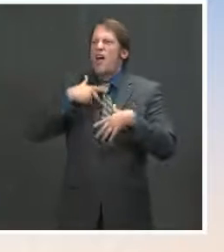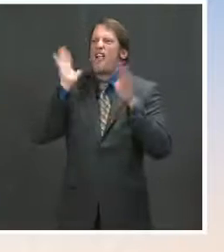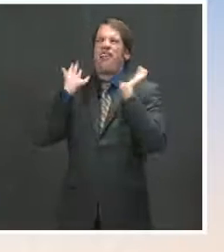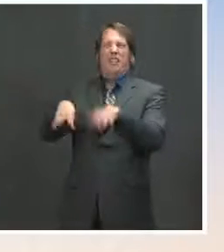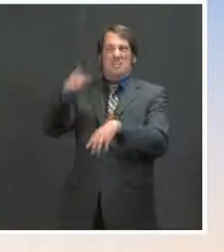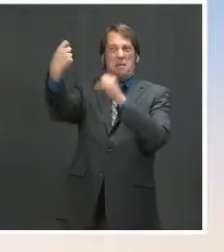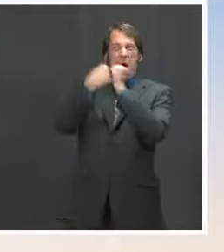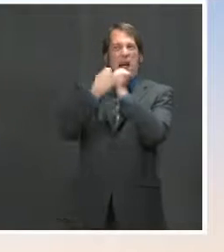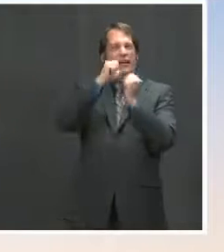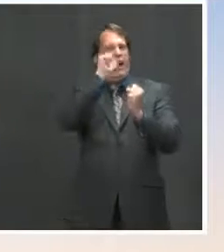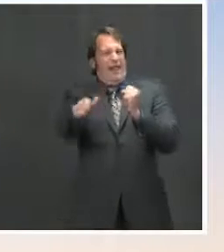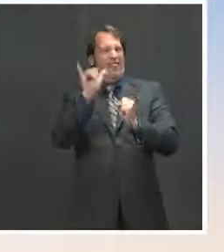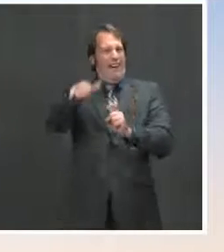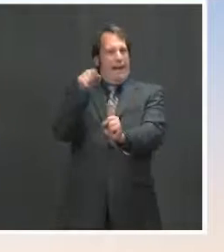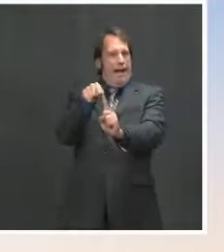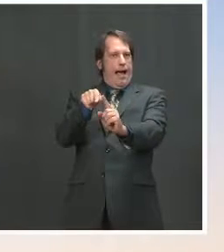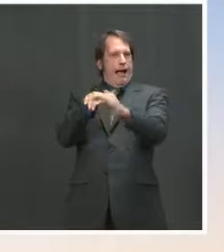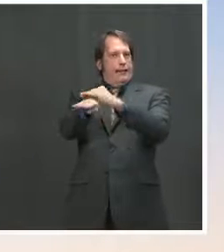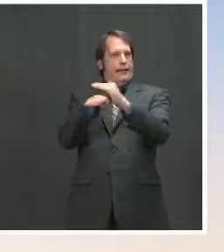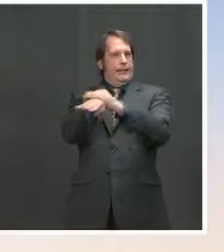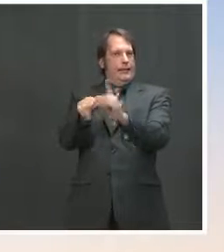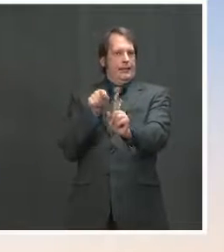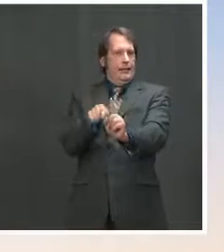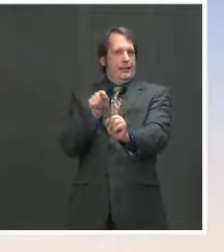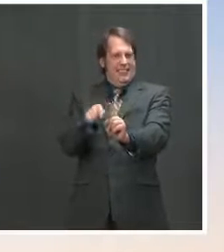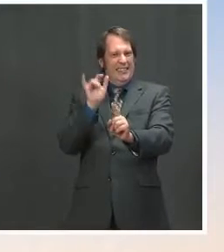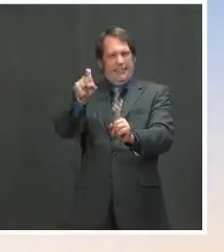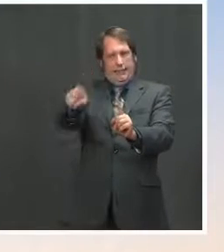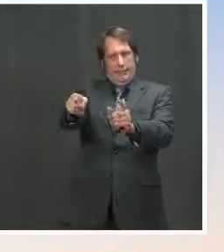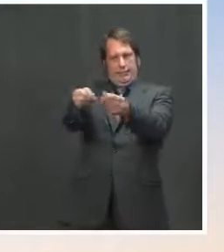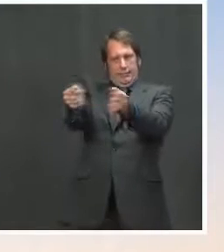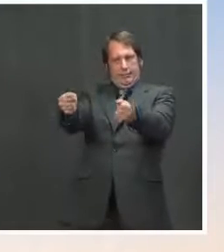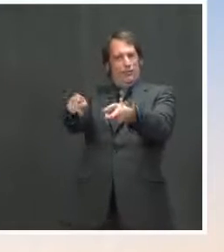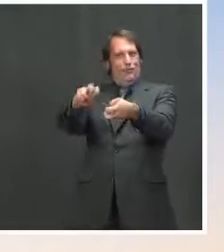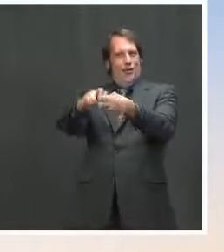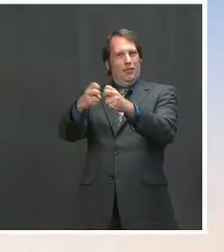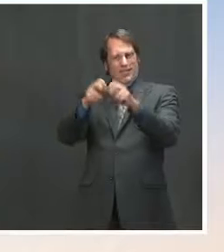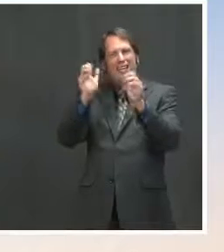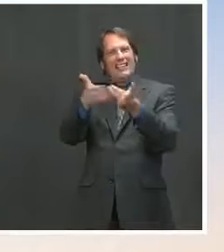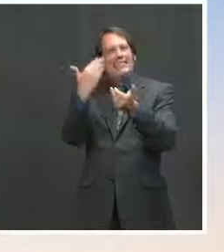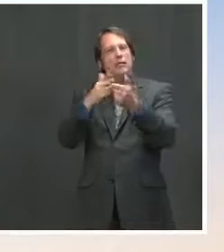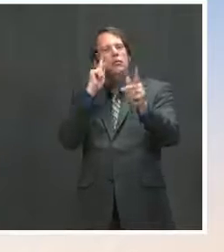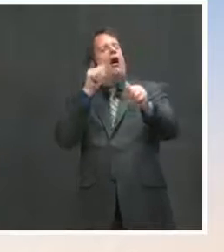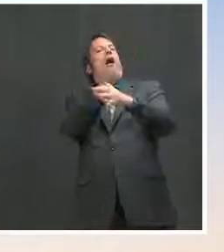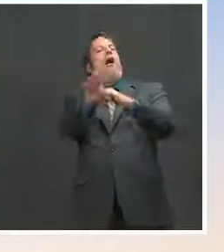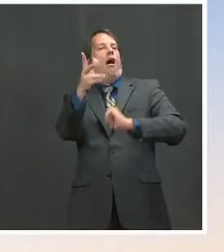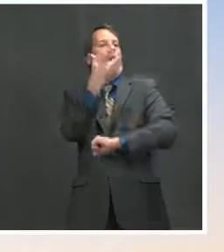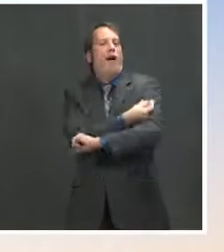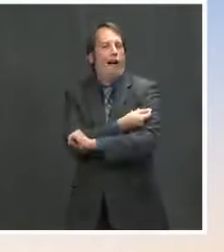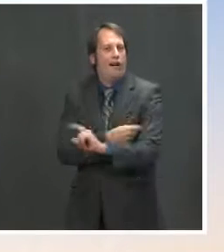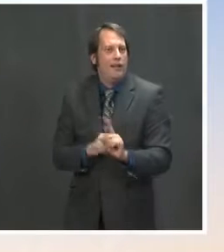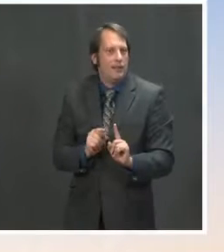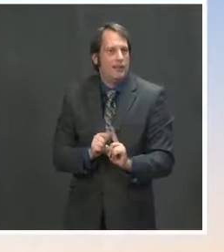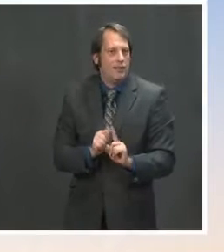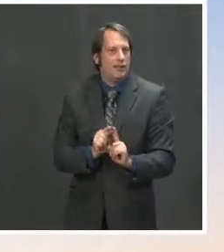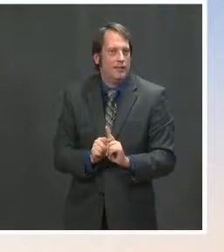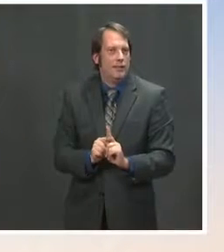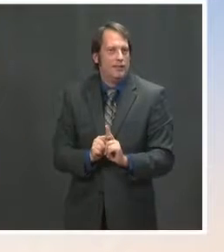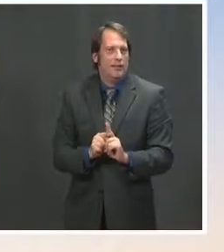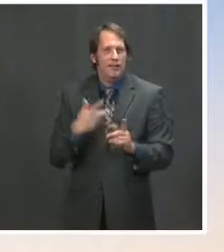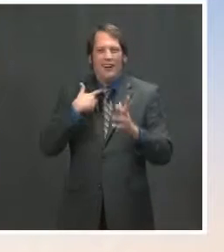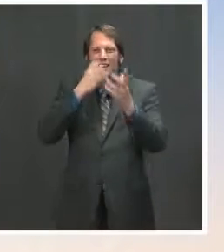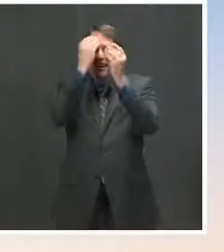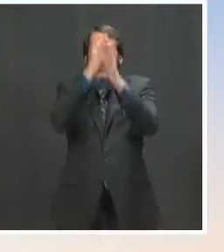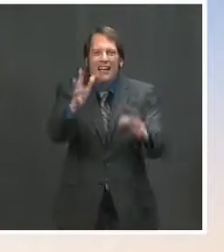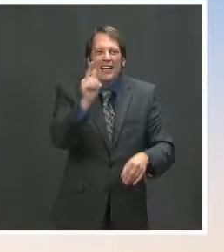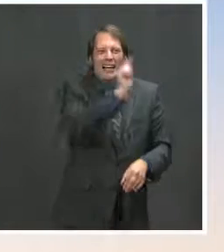working to address that. In part access, I should say, but also in part messengers, and that's why a huge amount of our $3 billion in funding is focused